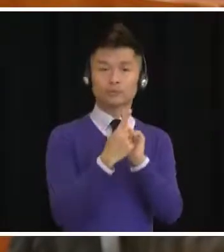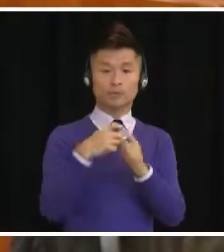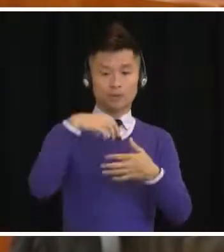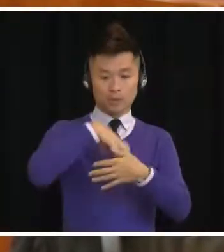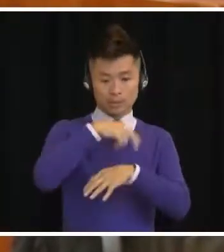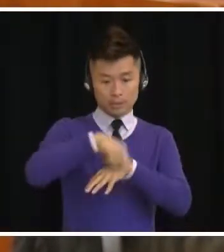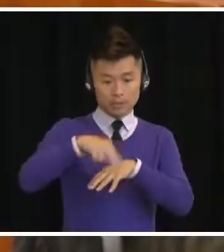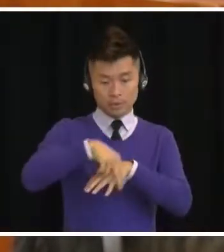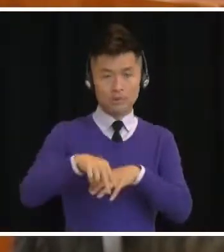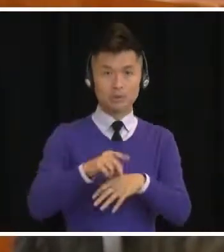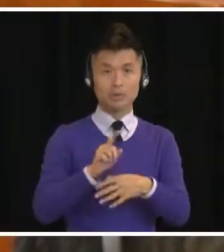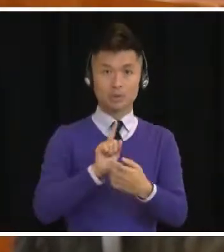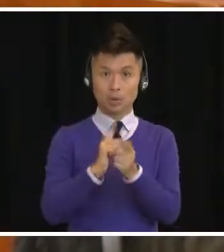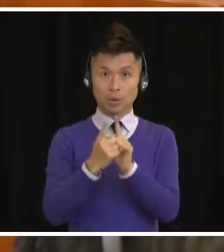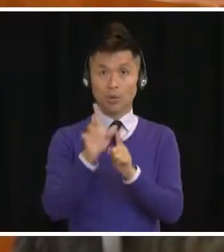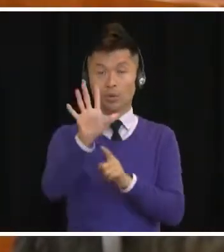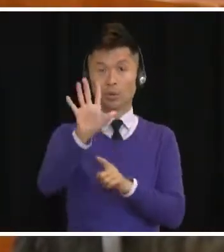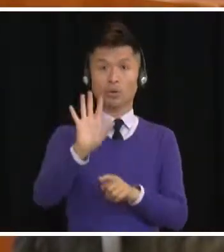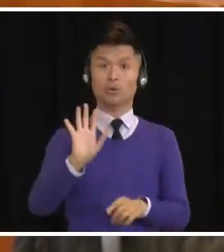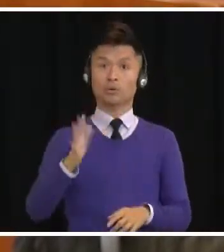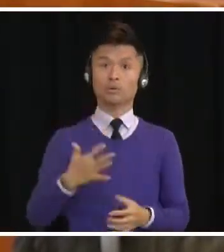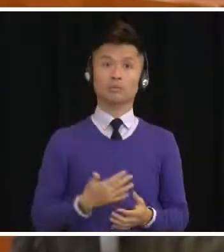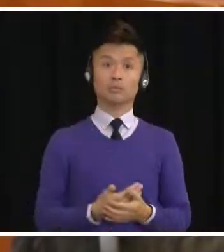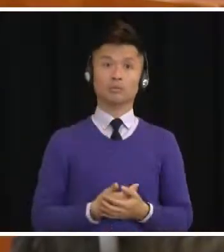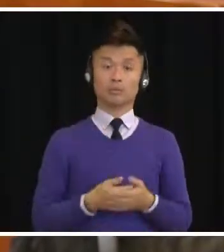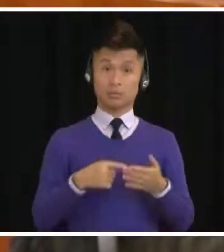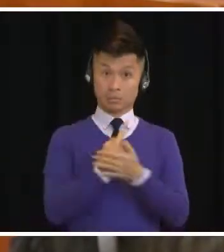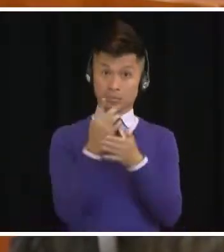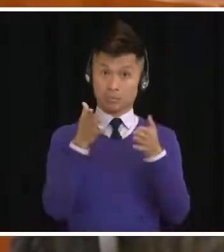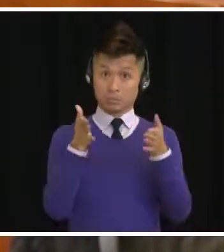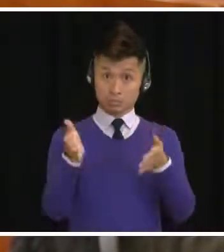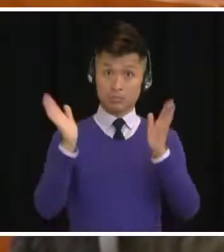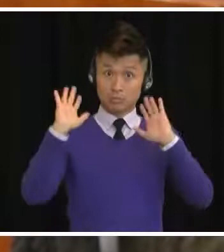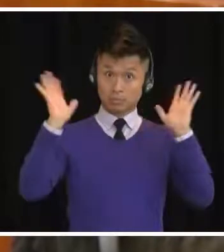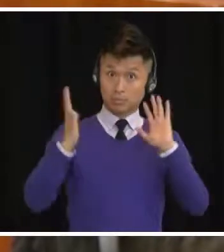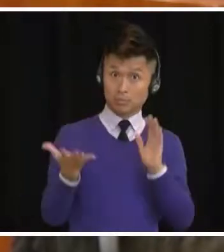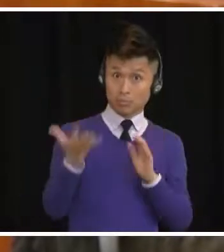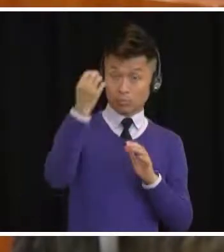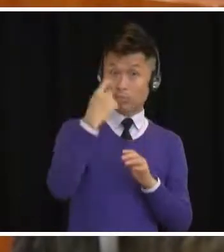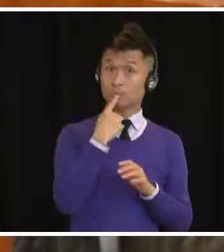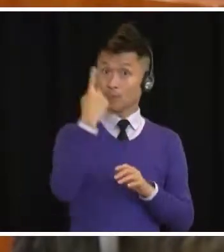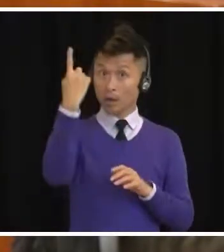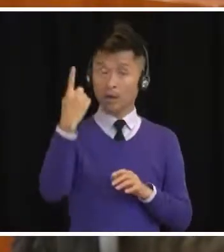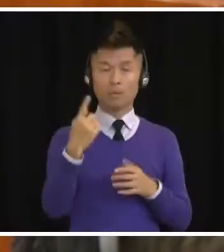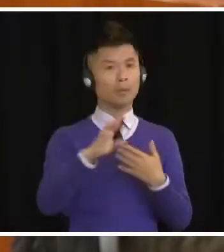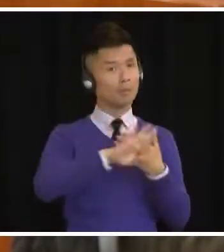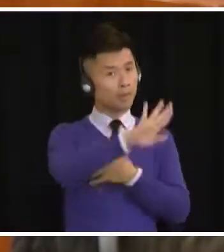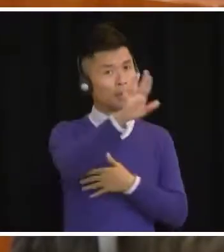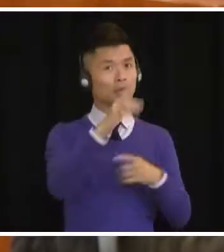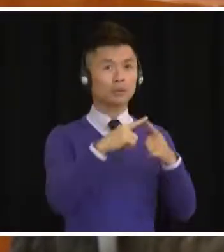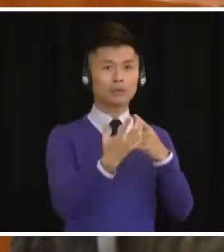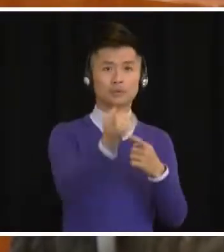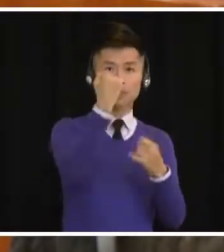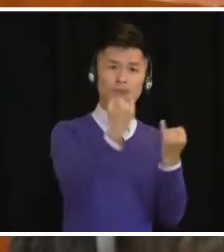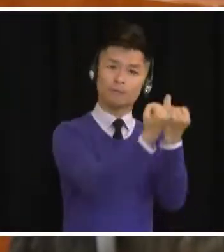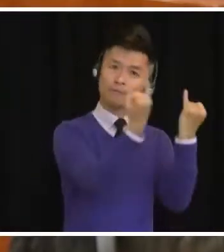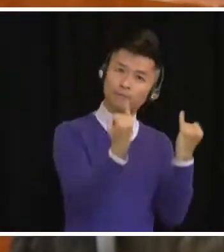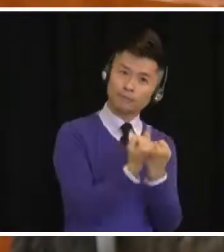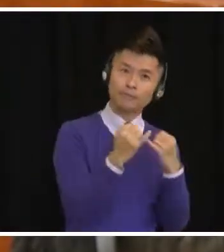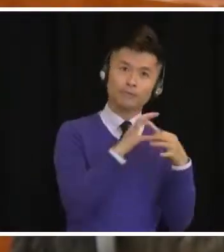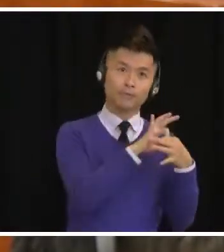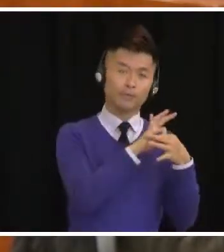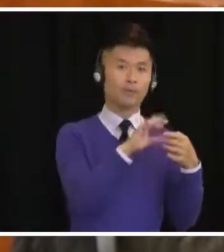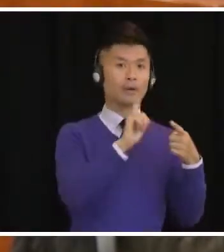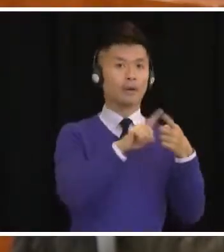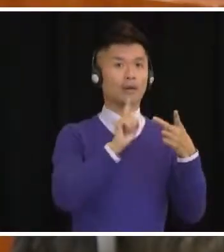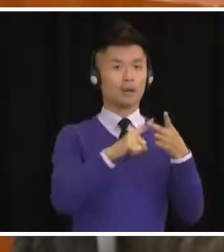by complainants. So we do have an internal mechanism. But of course, we are not receiving only complaints